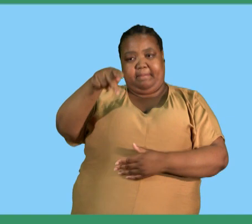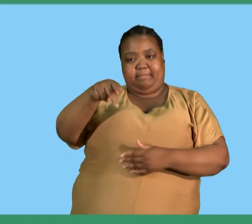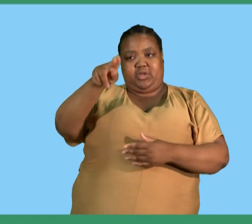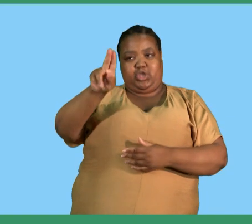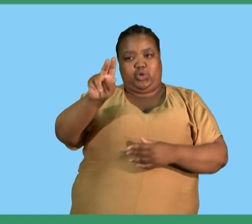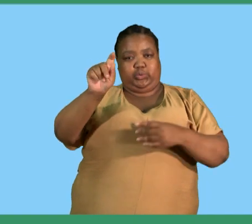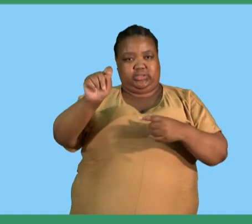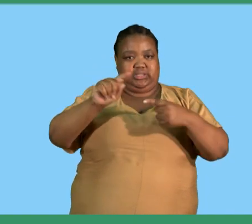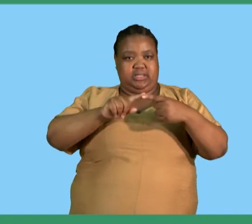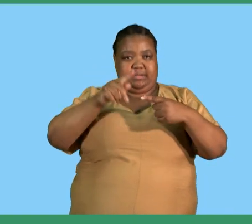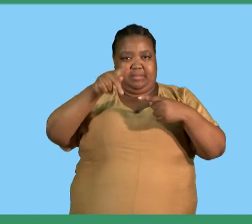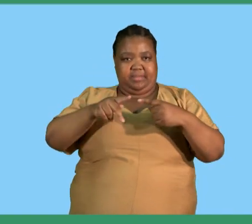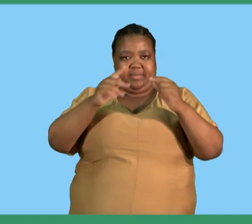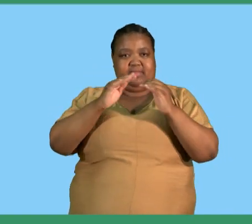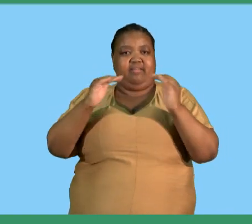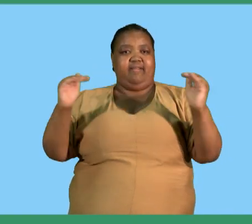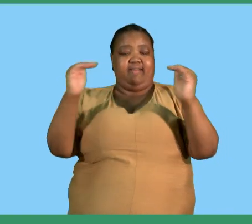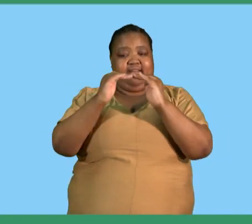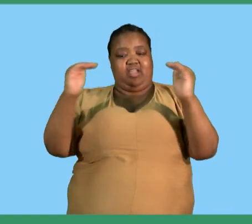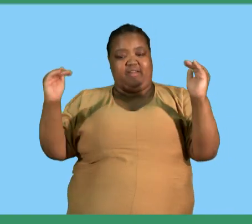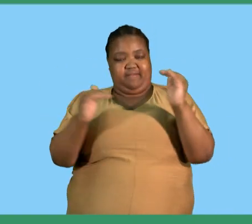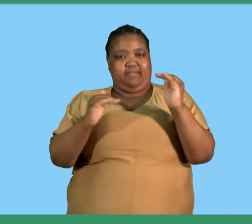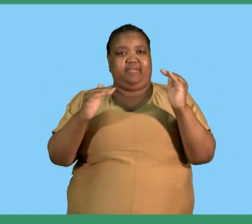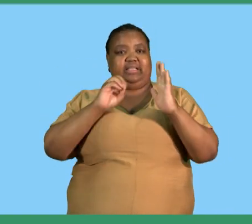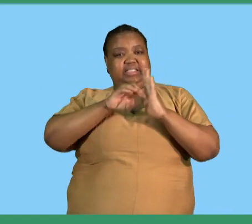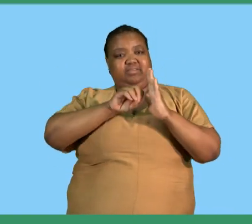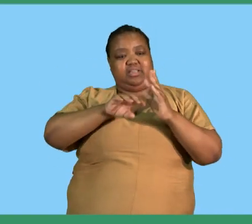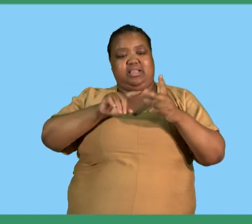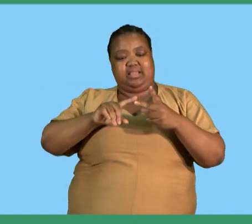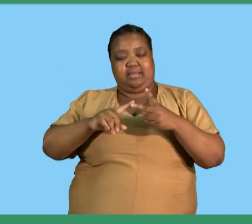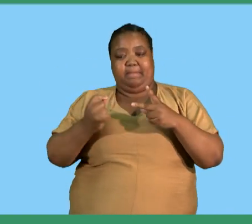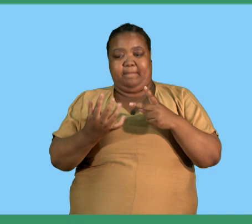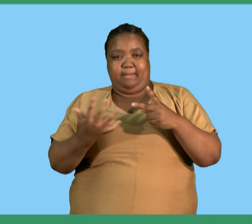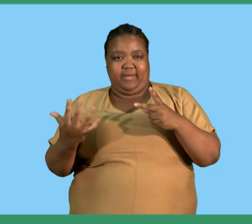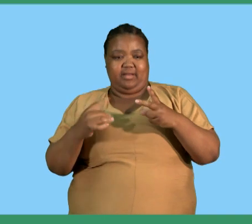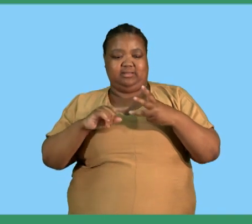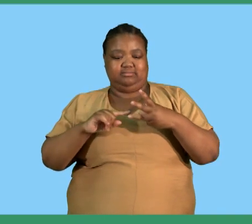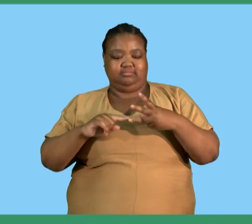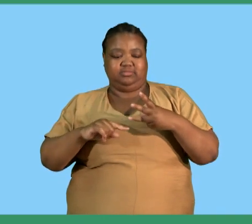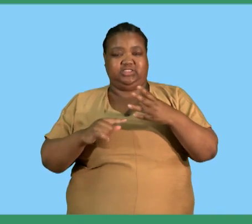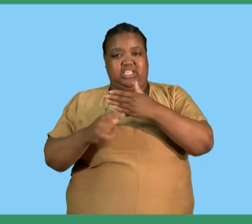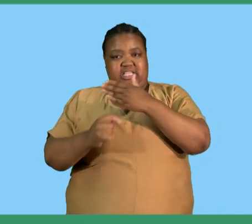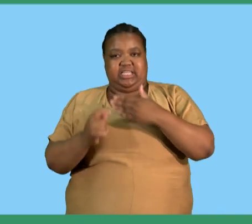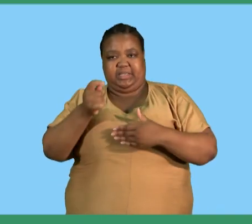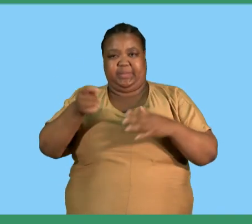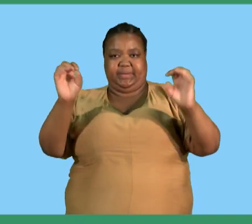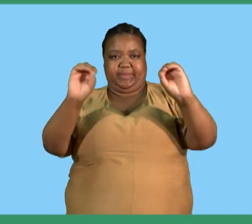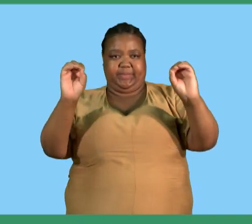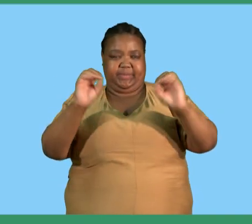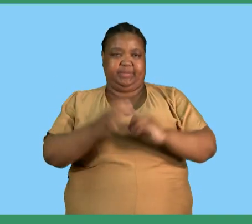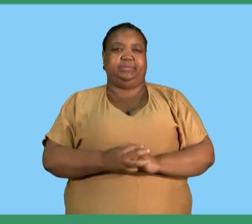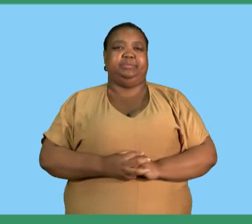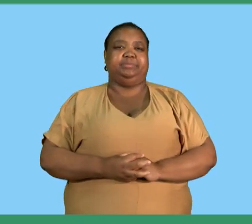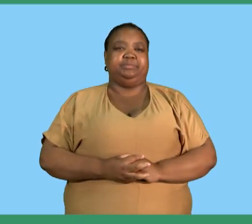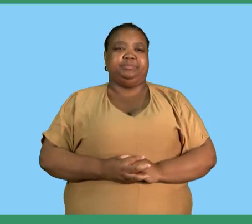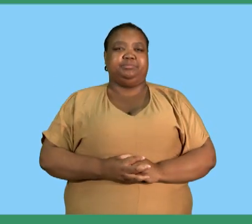And then T for taxation or tax evasion. Right, let's start. Right, we've got